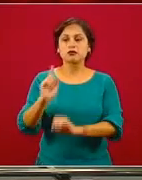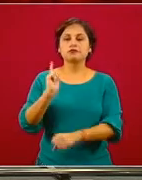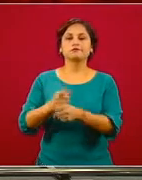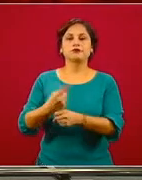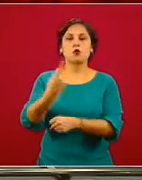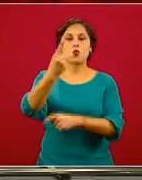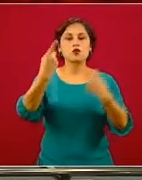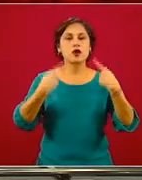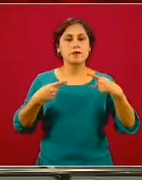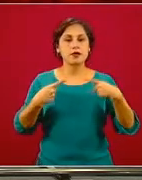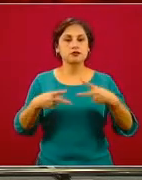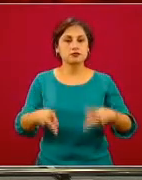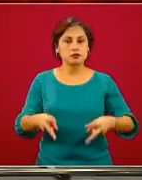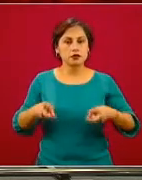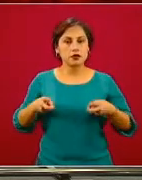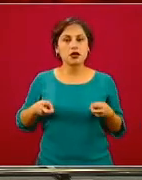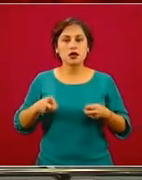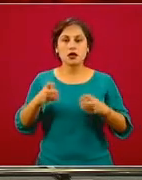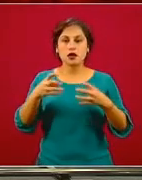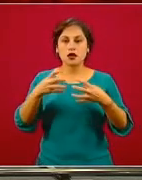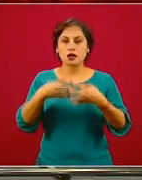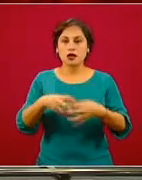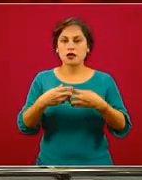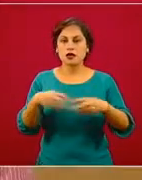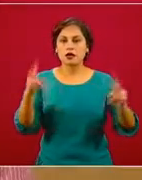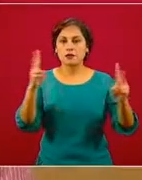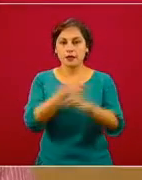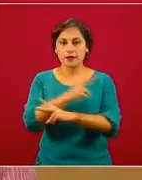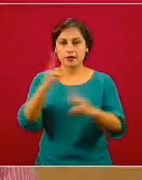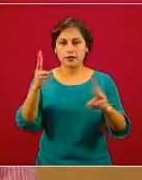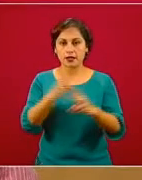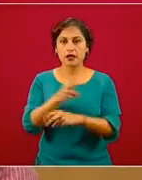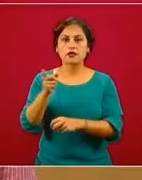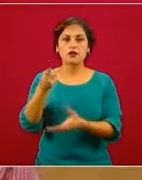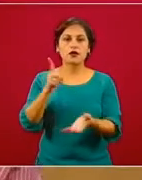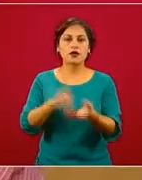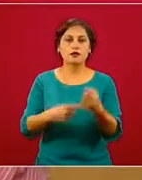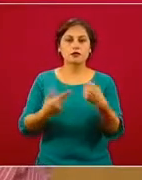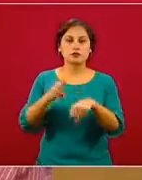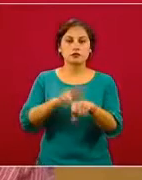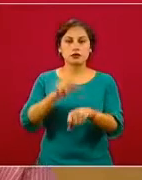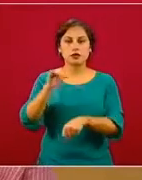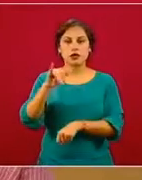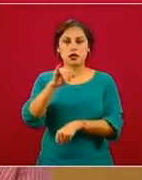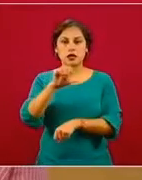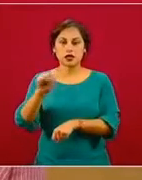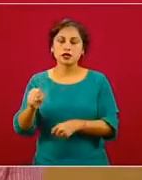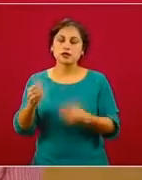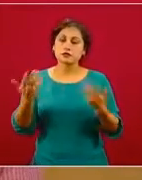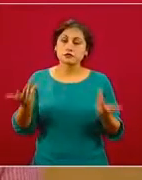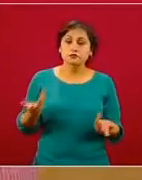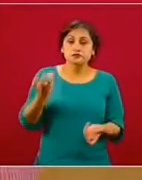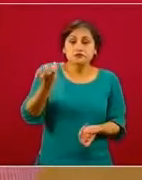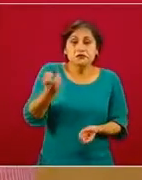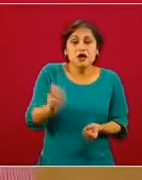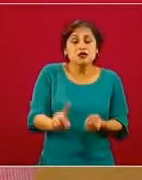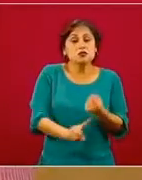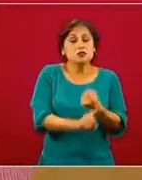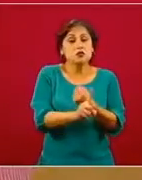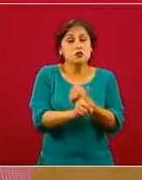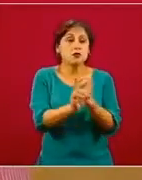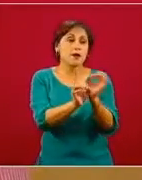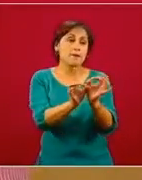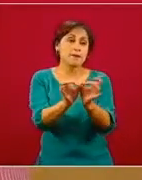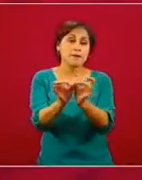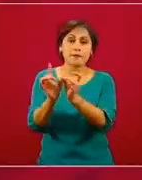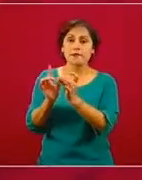problem, and we presented that protocol 2 weeks ago. And thanks to that protocol, we were able to